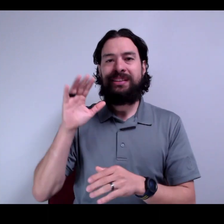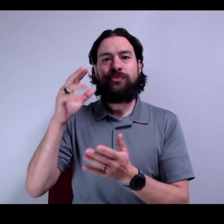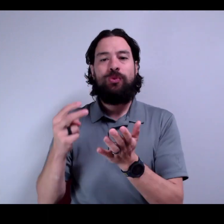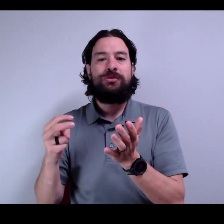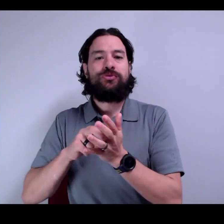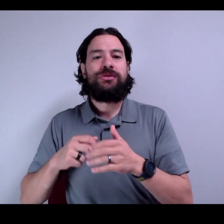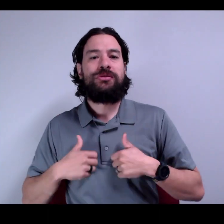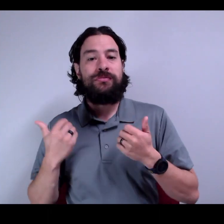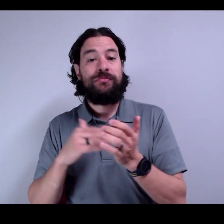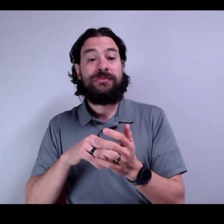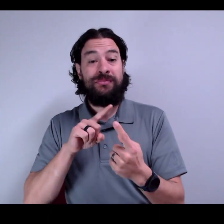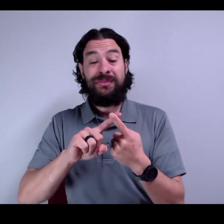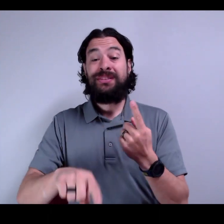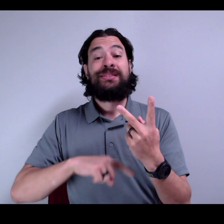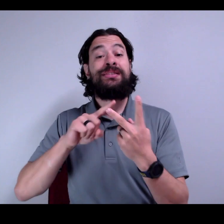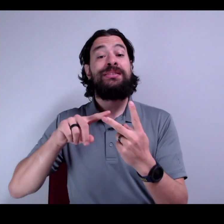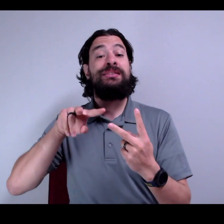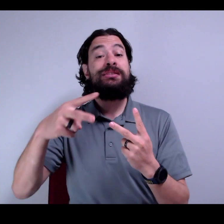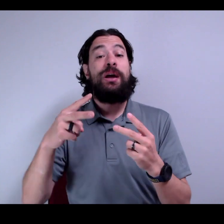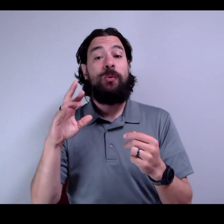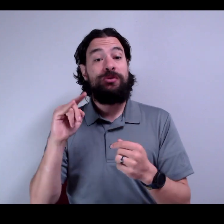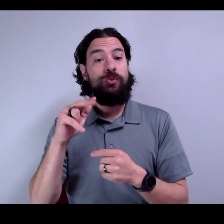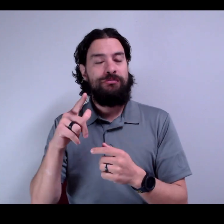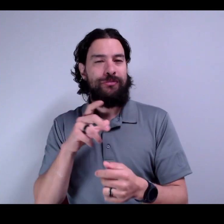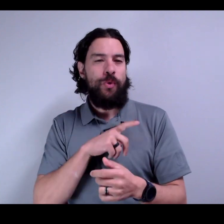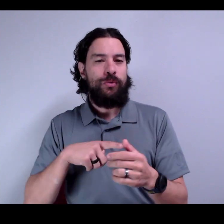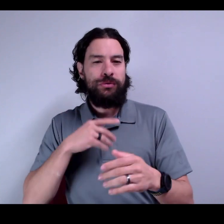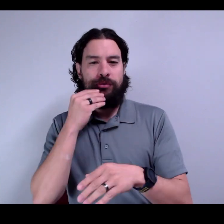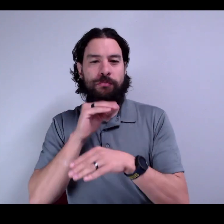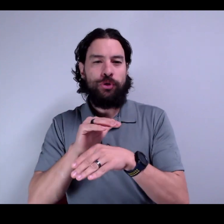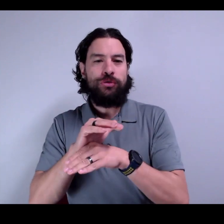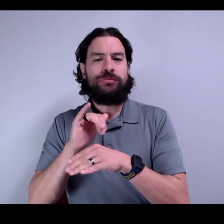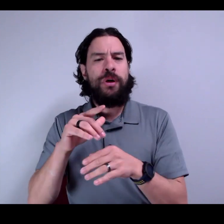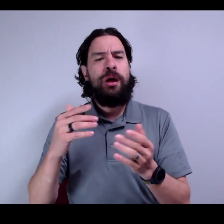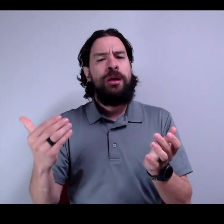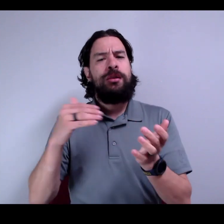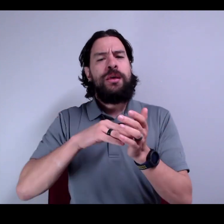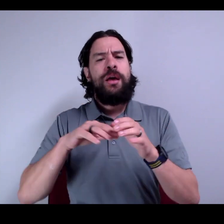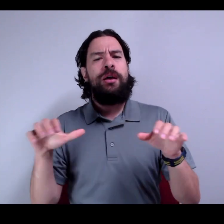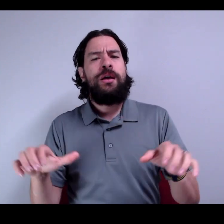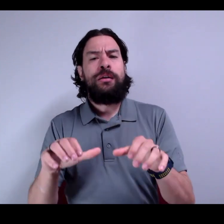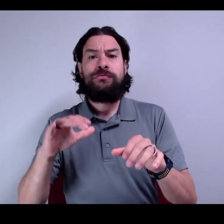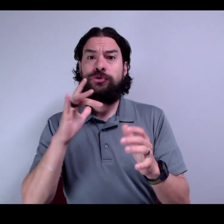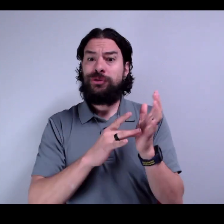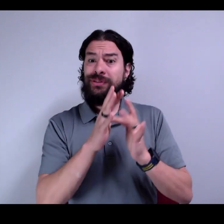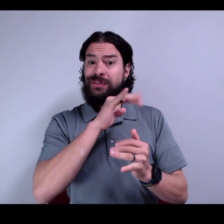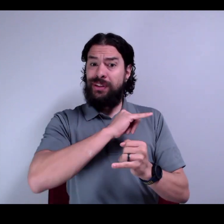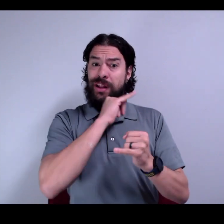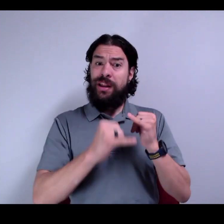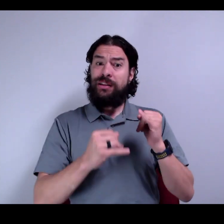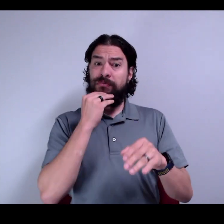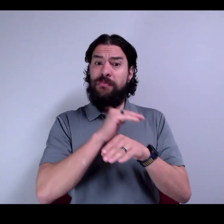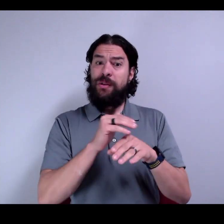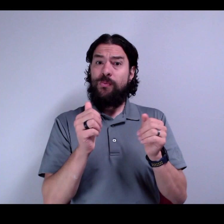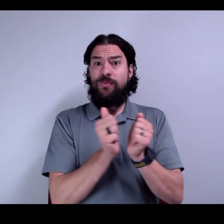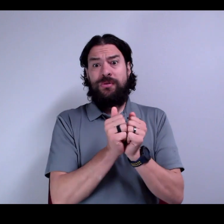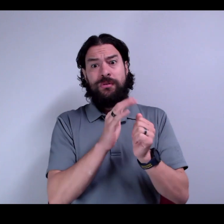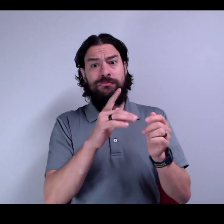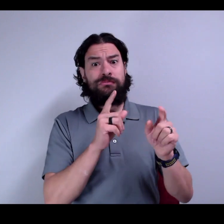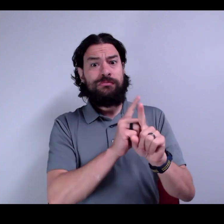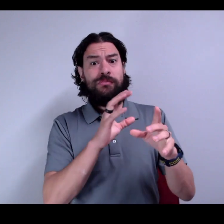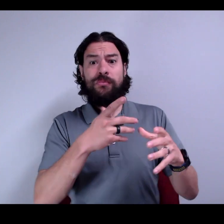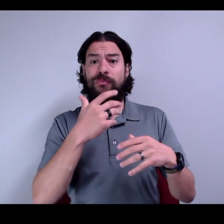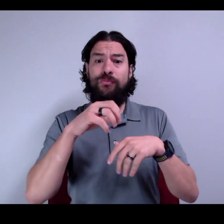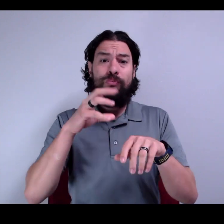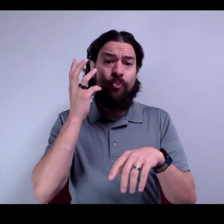resurrection. The second ritual is called the Lord's Supper, which is a reenactment of Jesus' last meal with his disciples, and he used bread